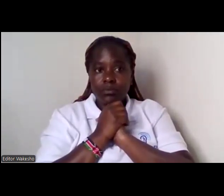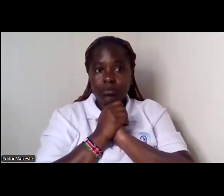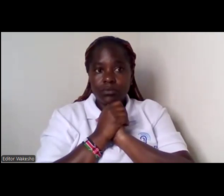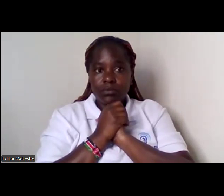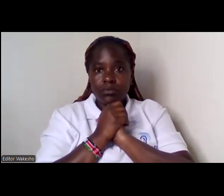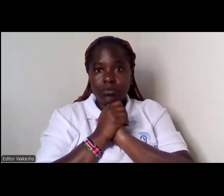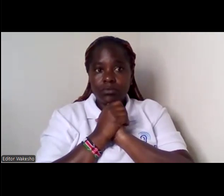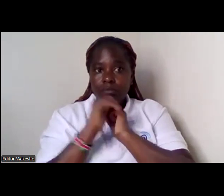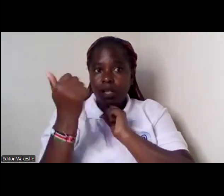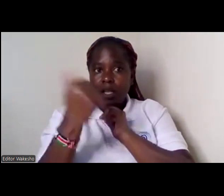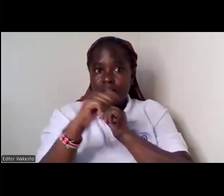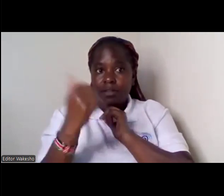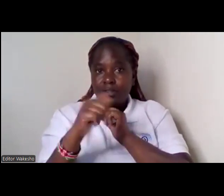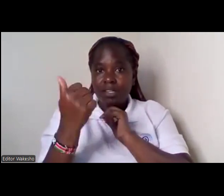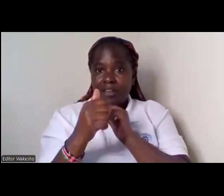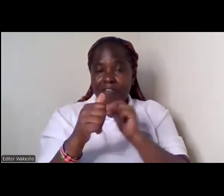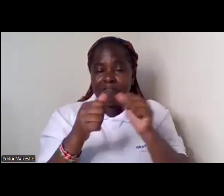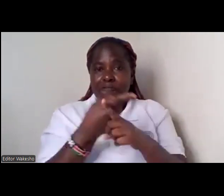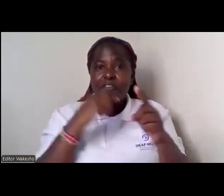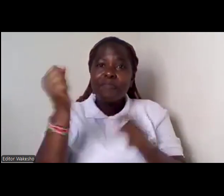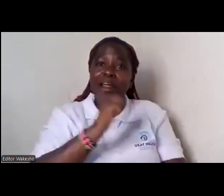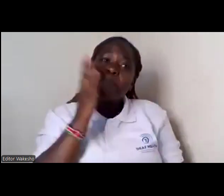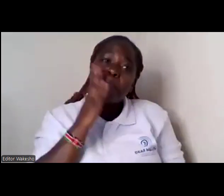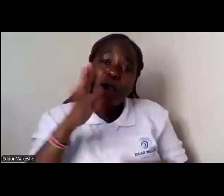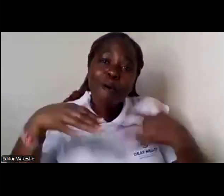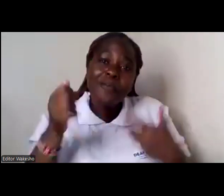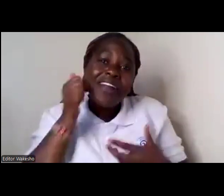Maybe anything you've heard from your grandmother or auntie